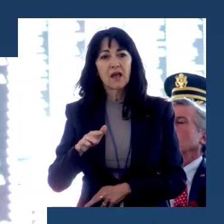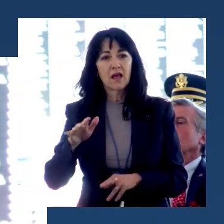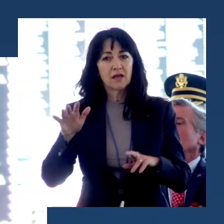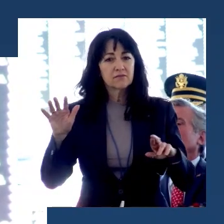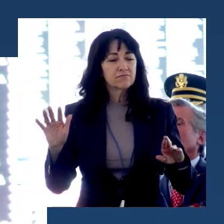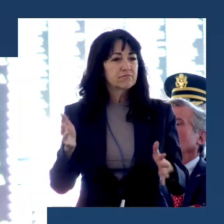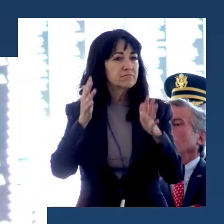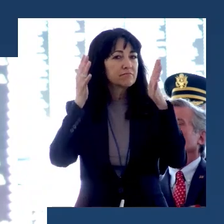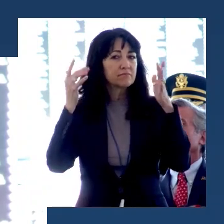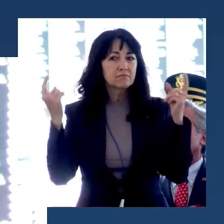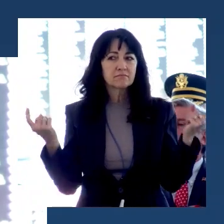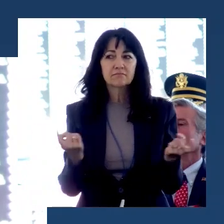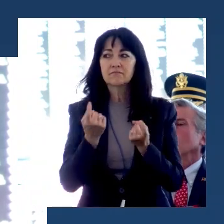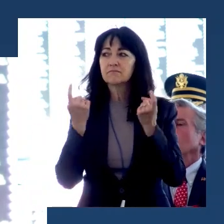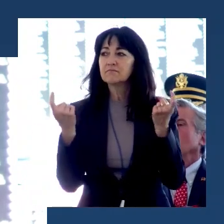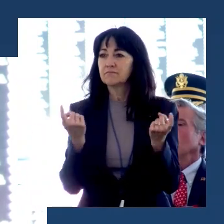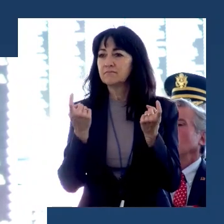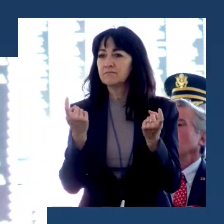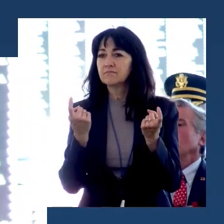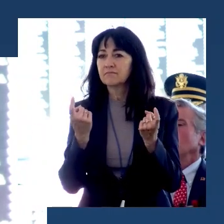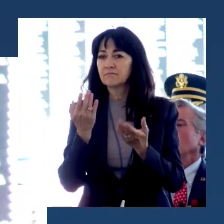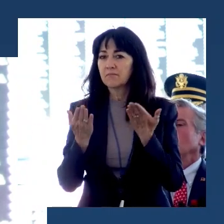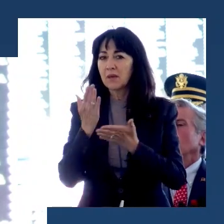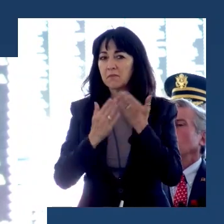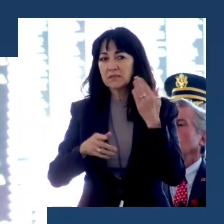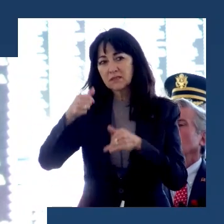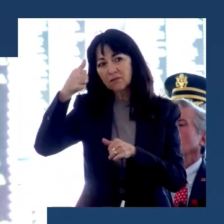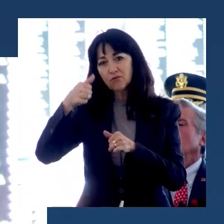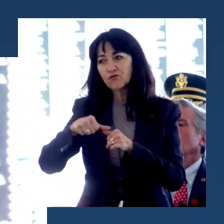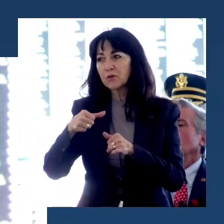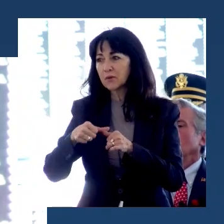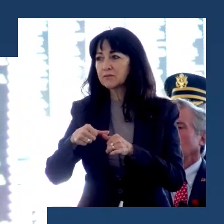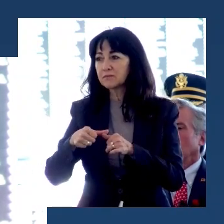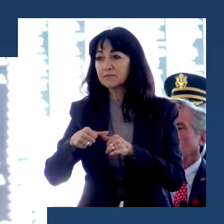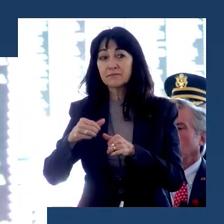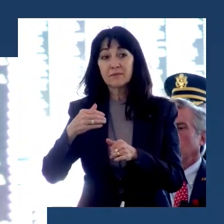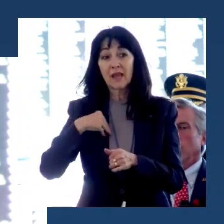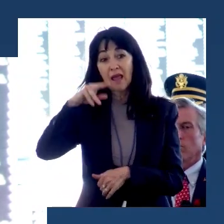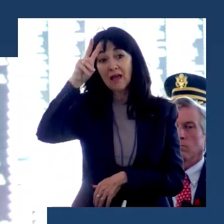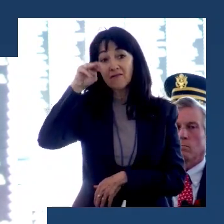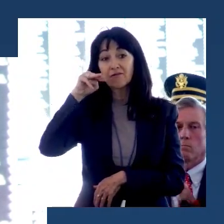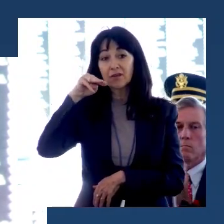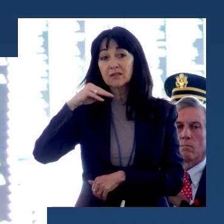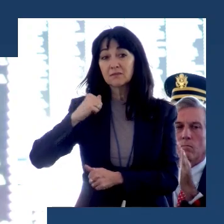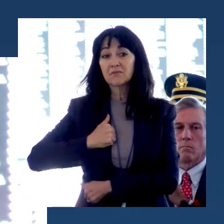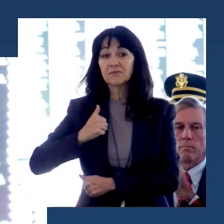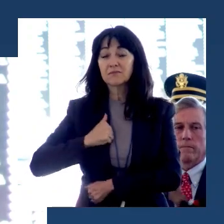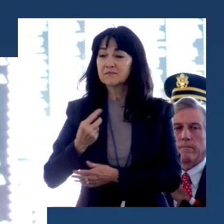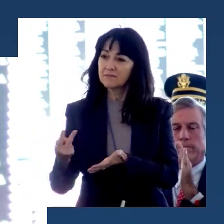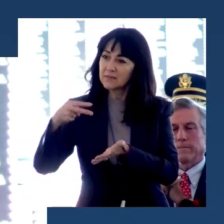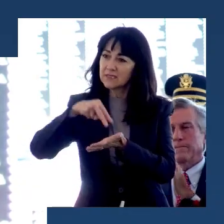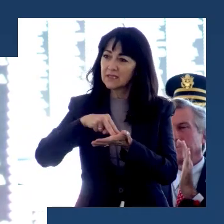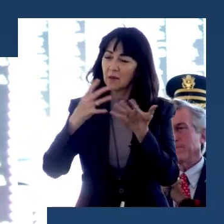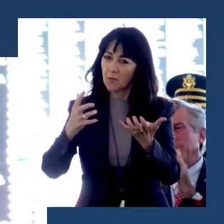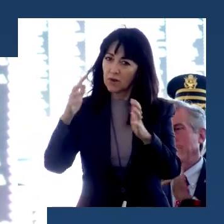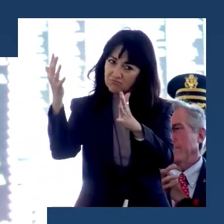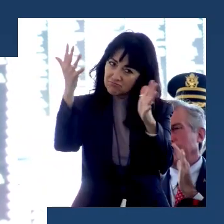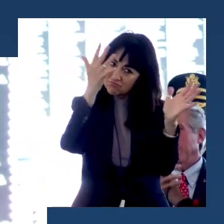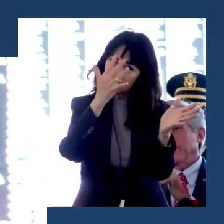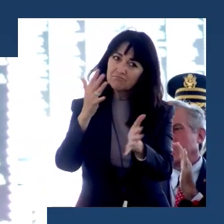of you may recall. Those we have any Vietnam veterans here? Vietnam veterans, stand up, take a bow. Let's give them a round of